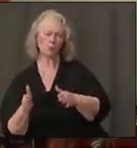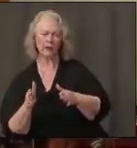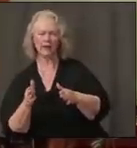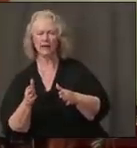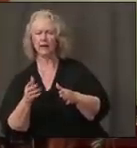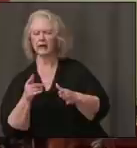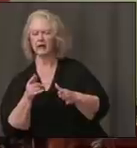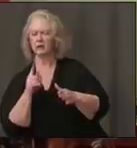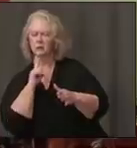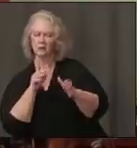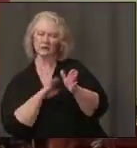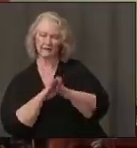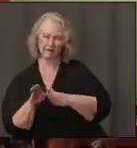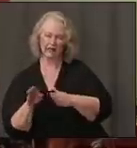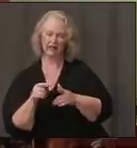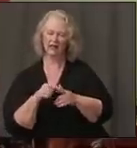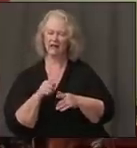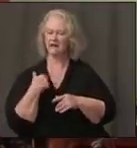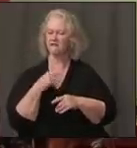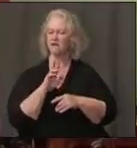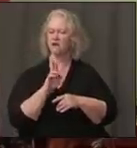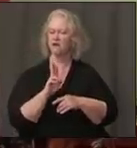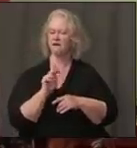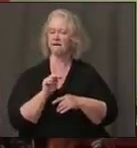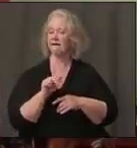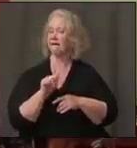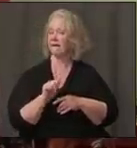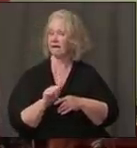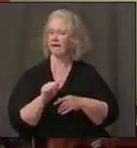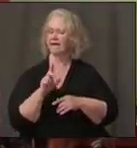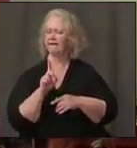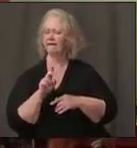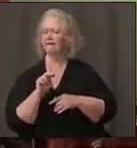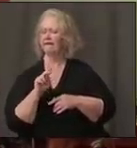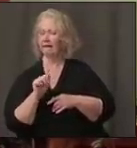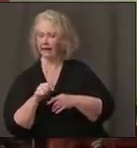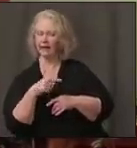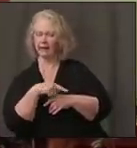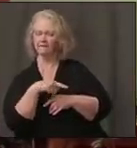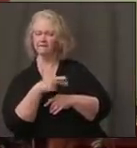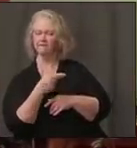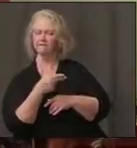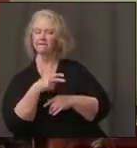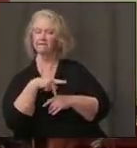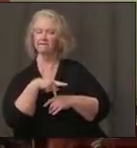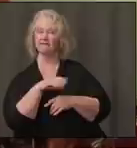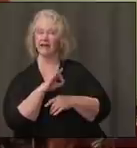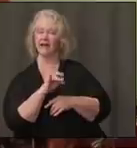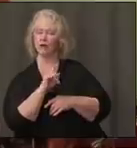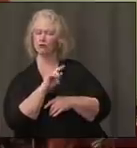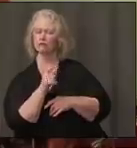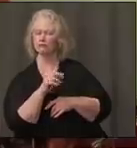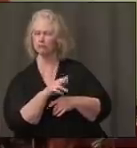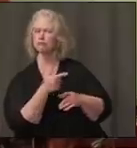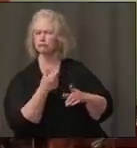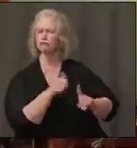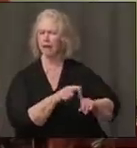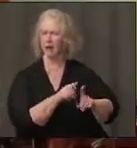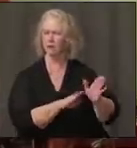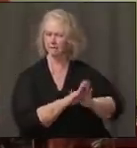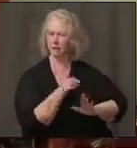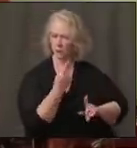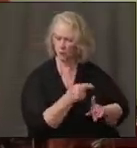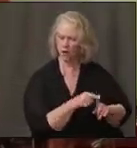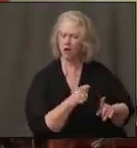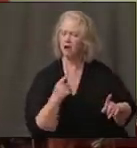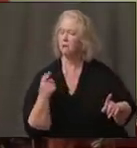vaccine. There's RNA, DNA vaccines, of which Pfizer is approaching one. There are vaccines of the old style where you grind